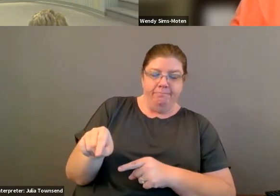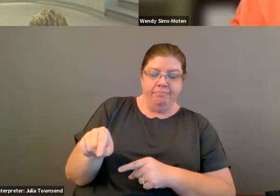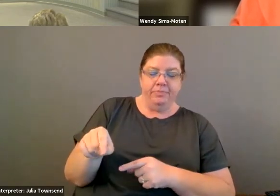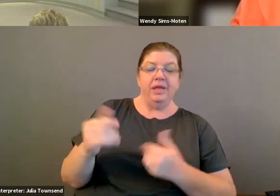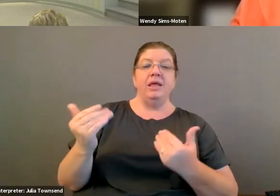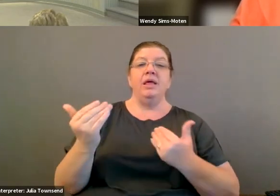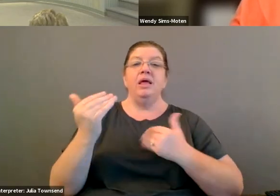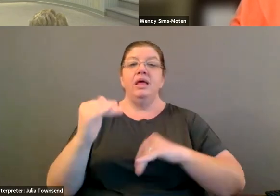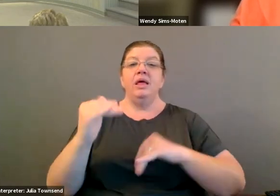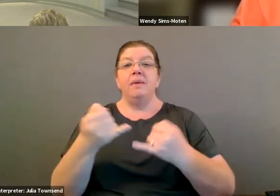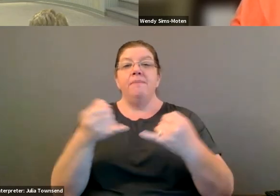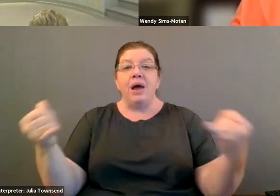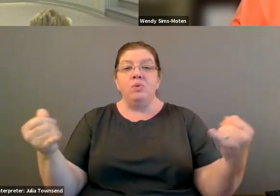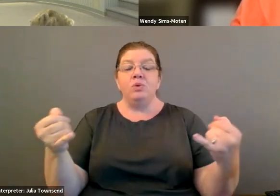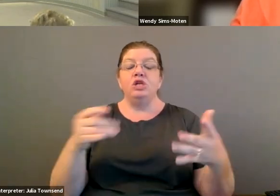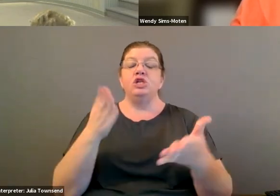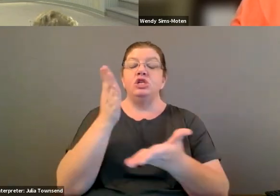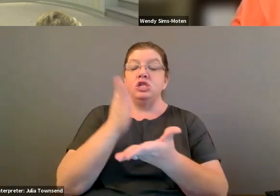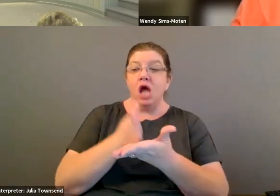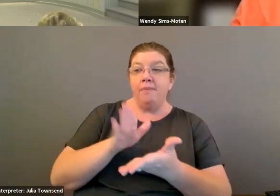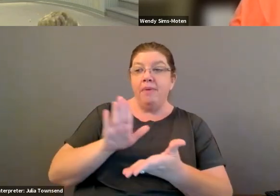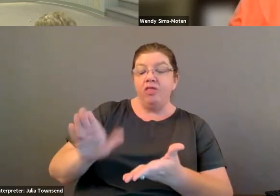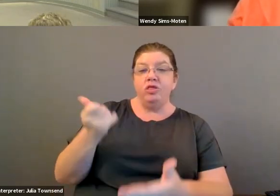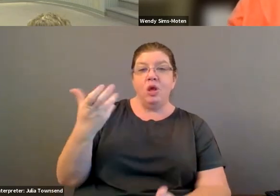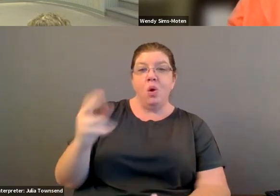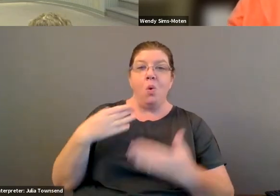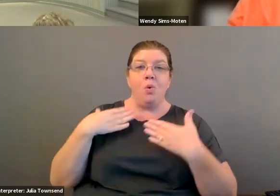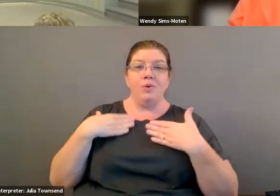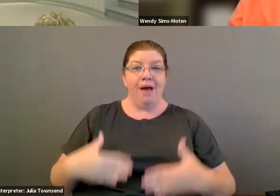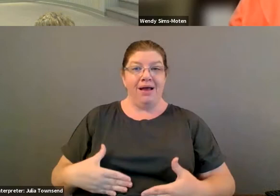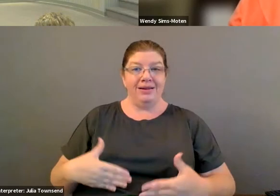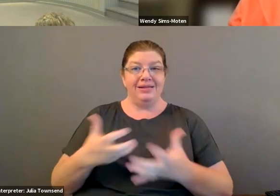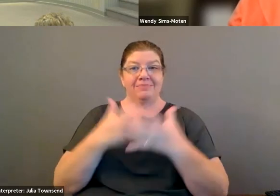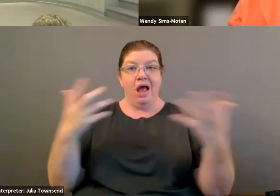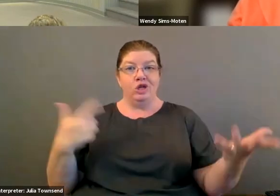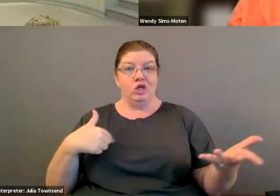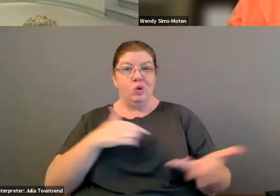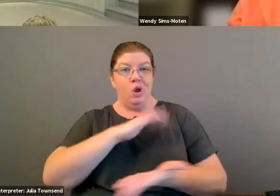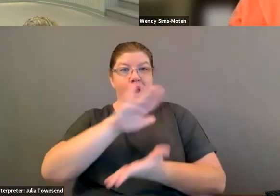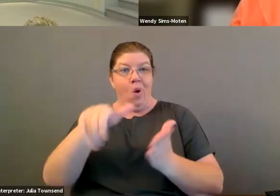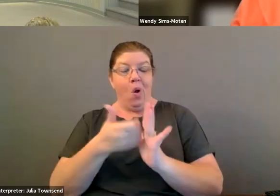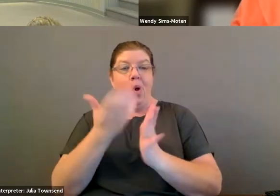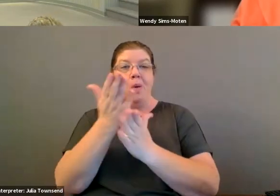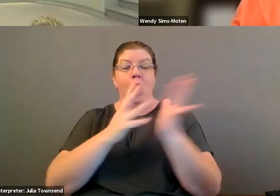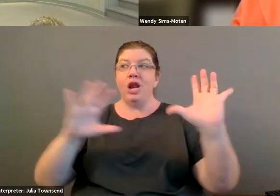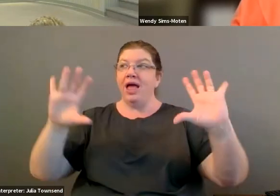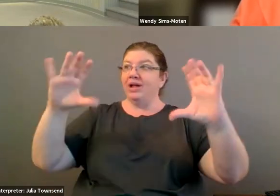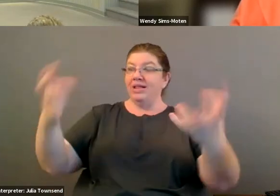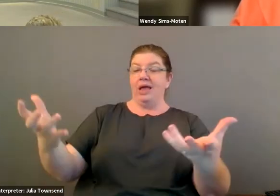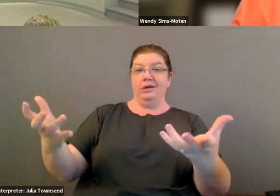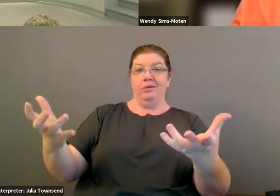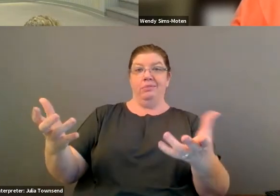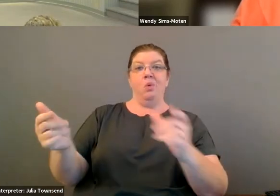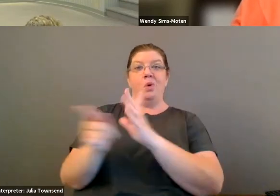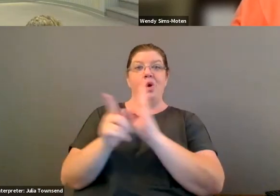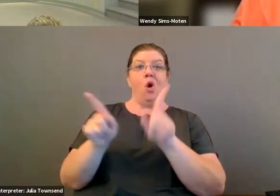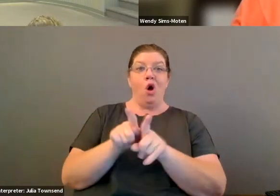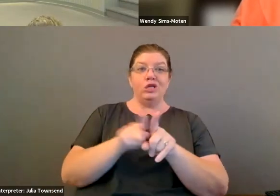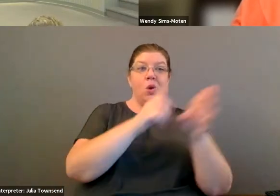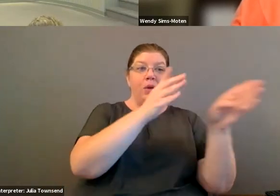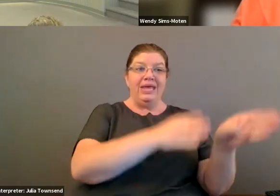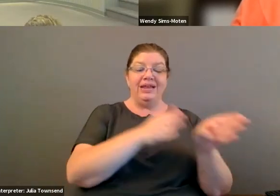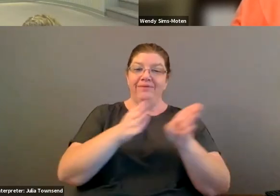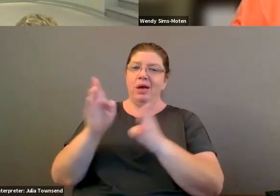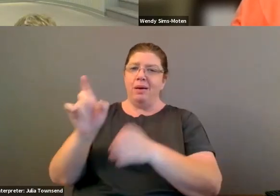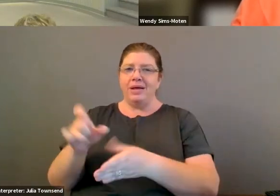boundaries stop and begin at their own bodies. As much as we are all part of the collective, we are also individuals and must have